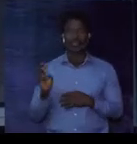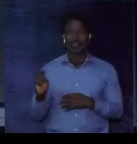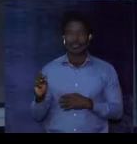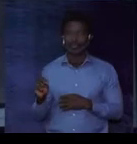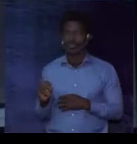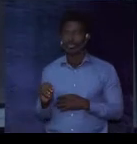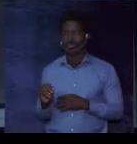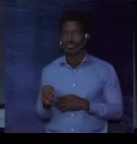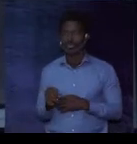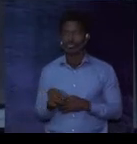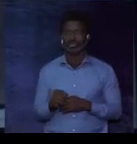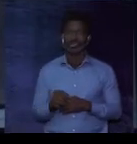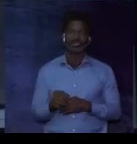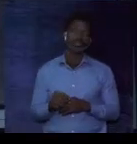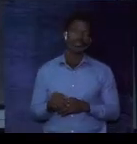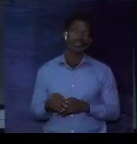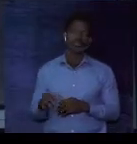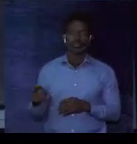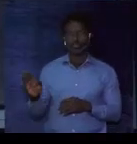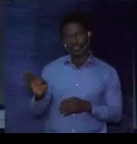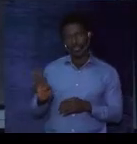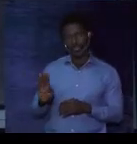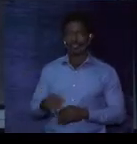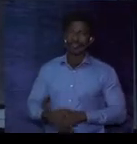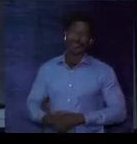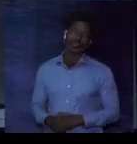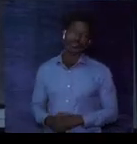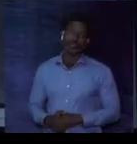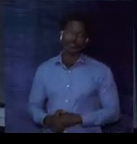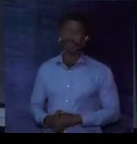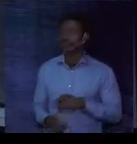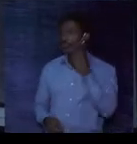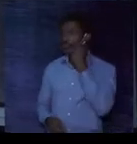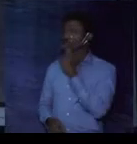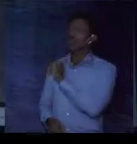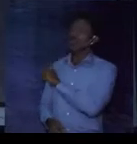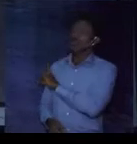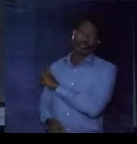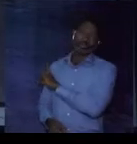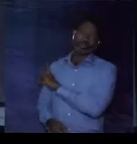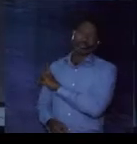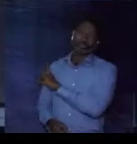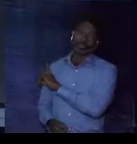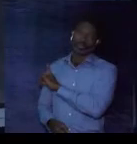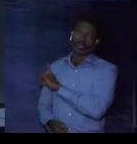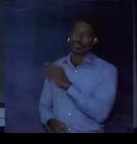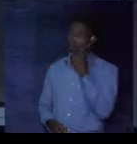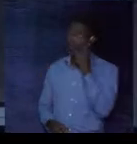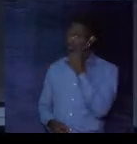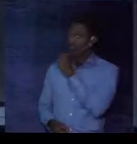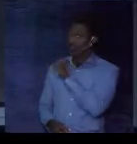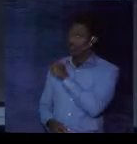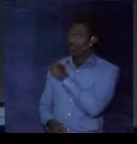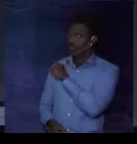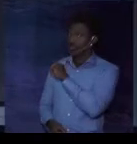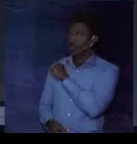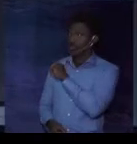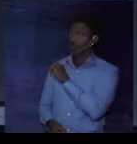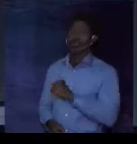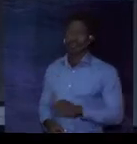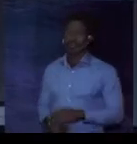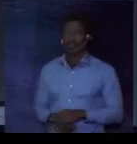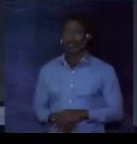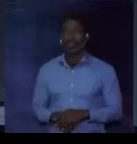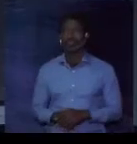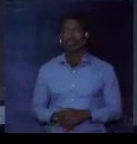after million, this one still has an extra digit that will fall under billion. So let's build these houses. As you can see, this one falls